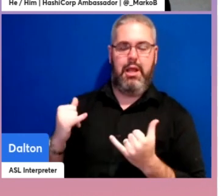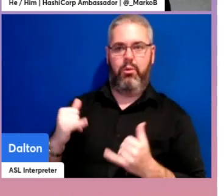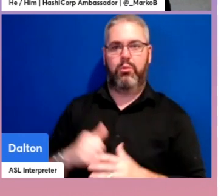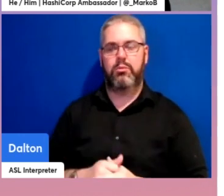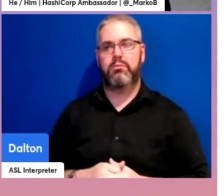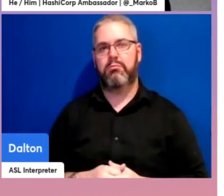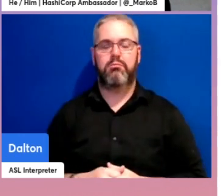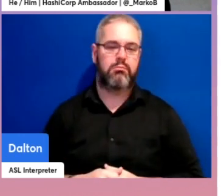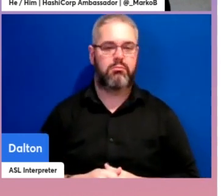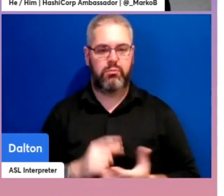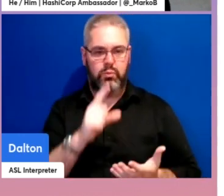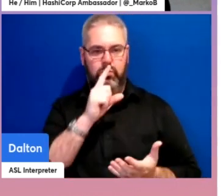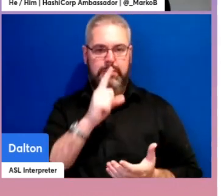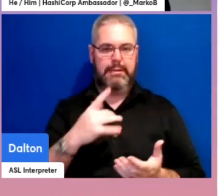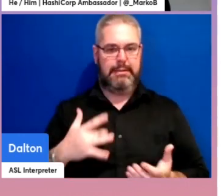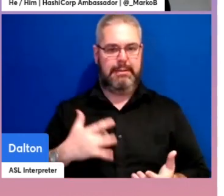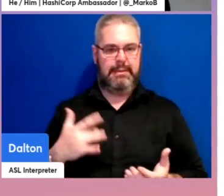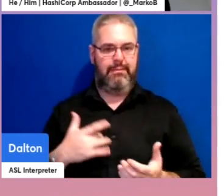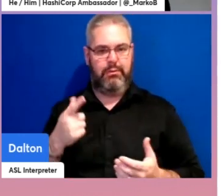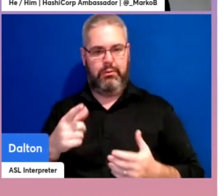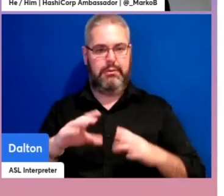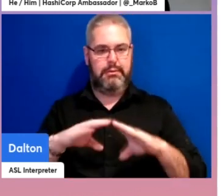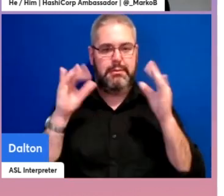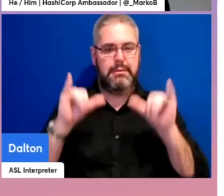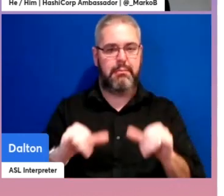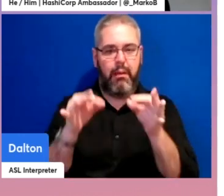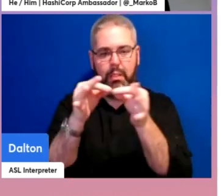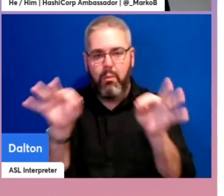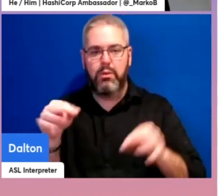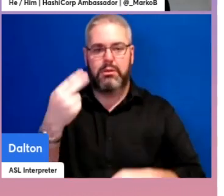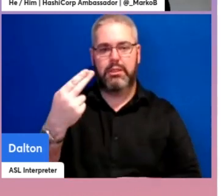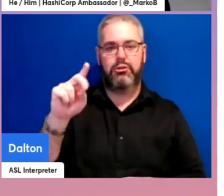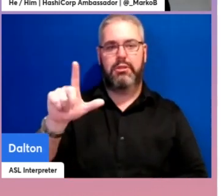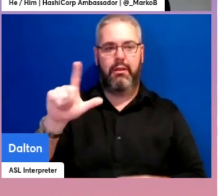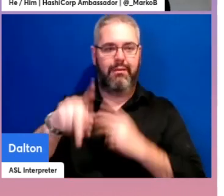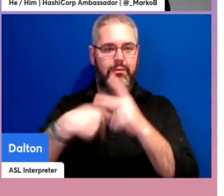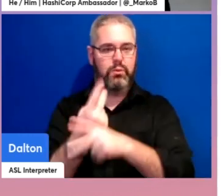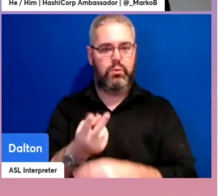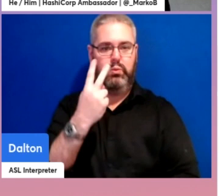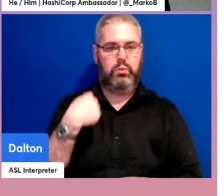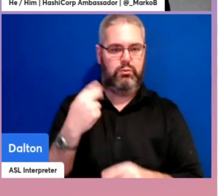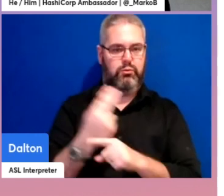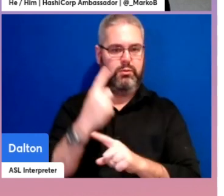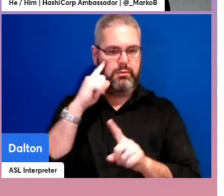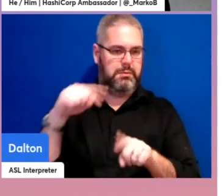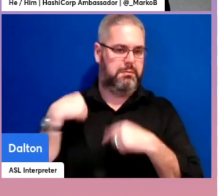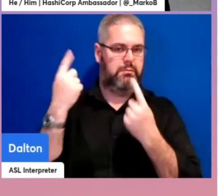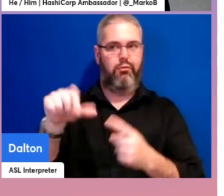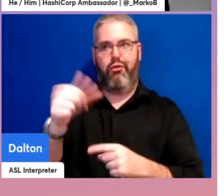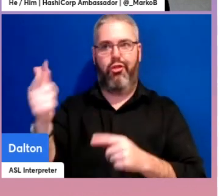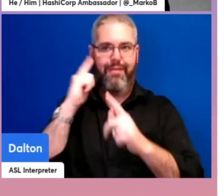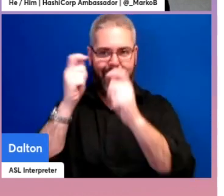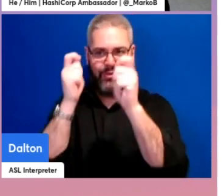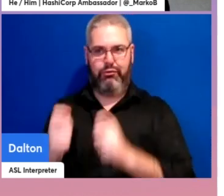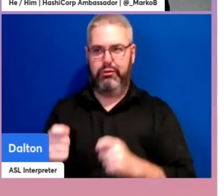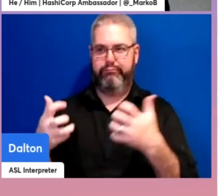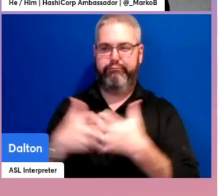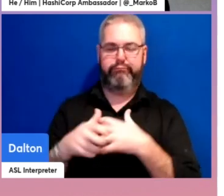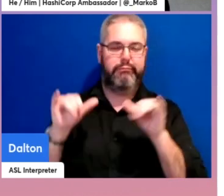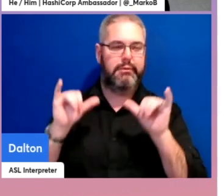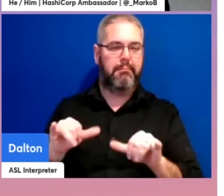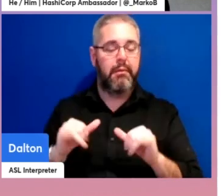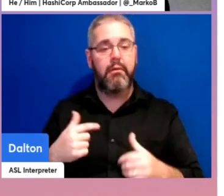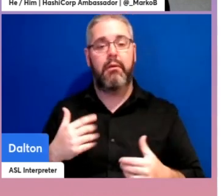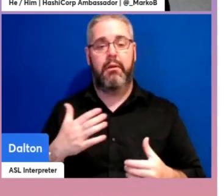bar as well. So we're using the same language, HCL version 2, that we've been using for the rest of the configuration. My kind of